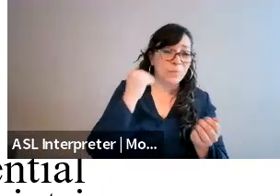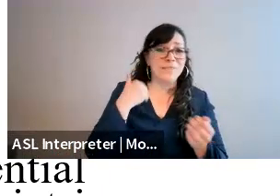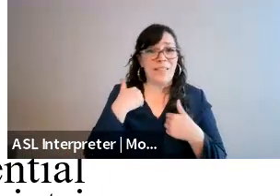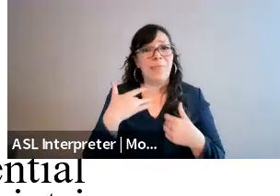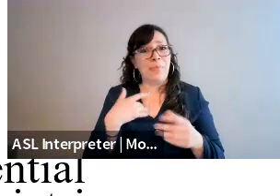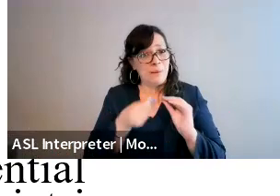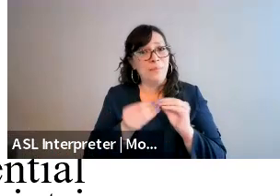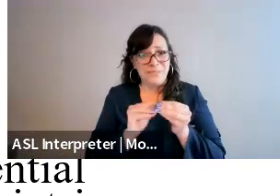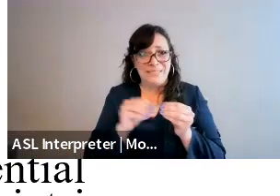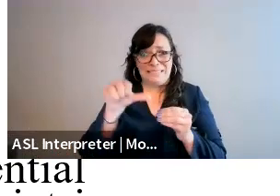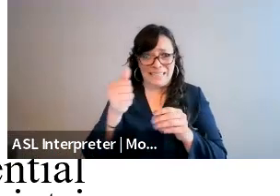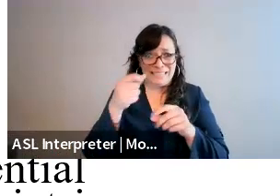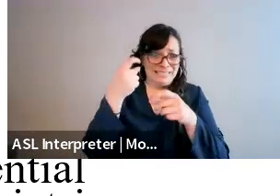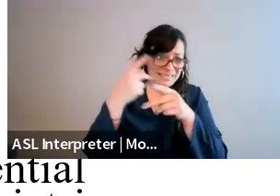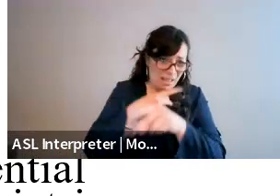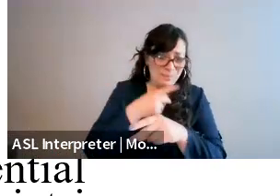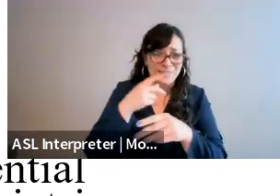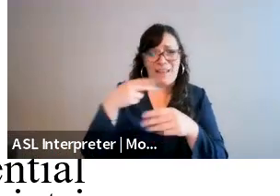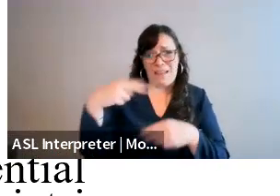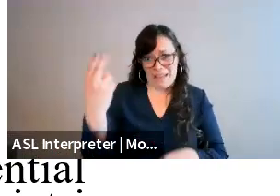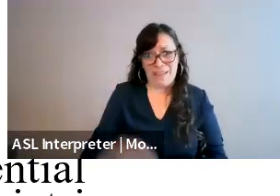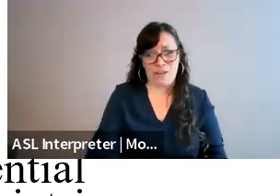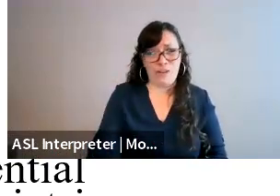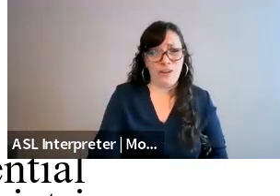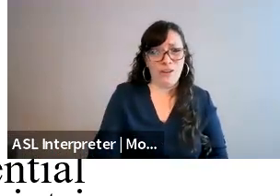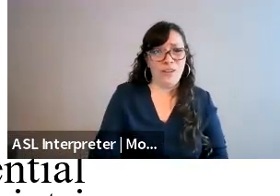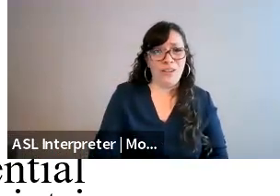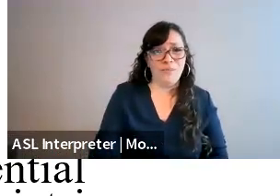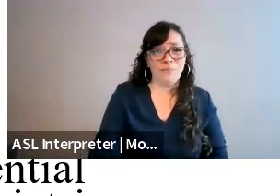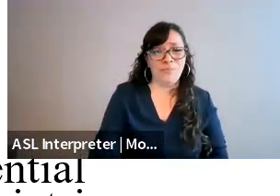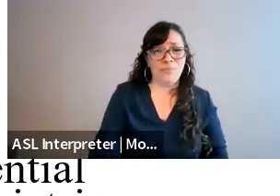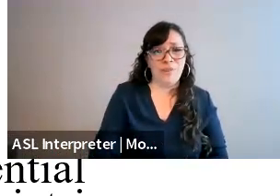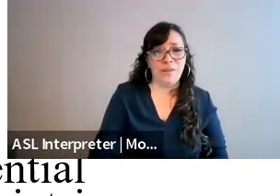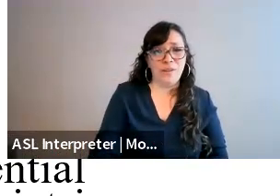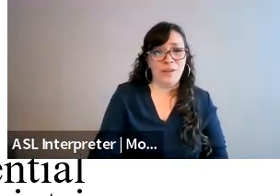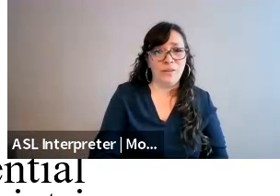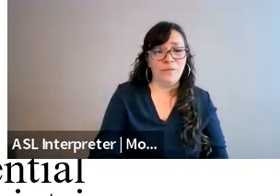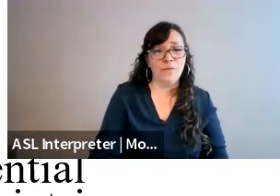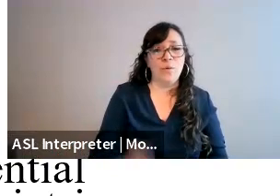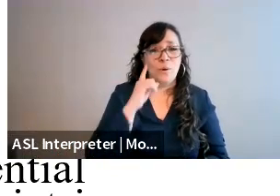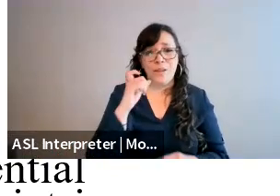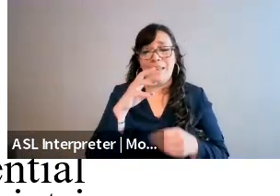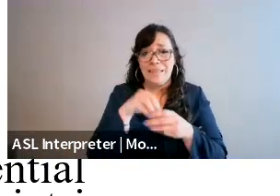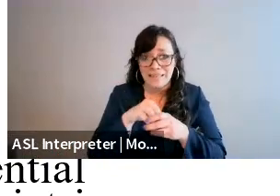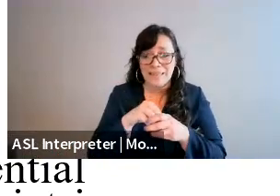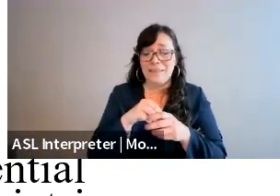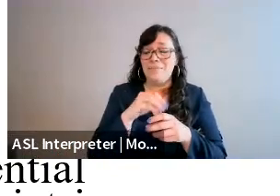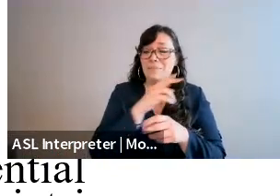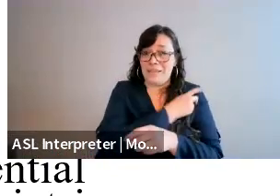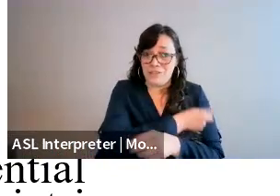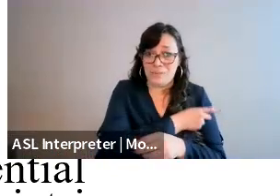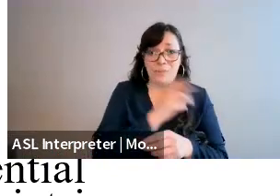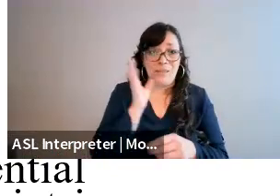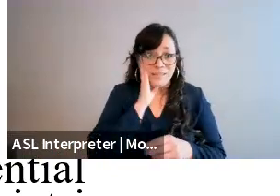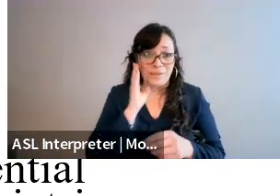10 times higher already off the bat, just for inpatient beds, so hospital-like settings. Then we have to go further because they